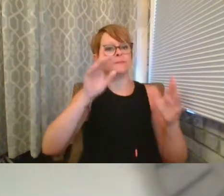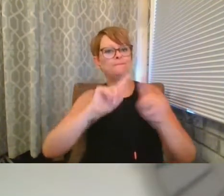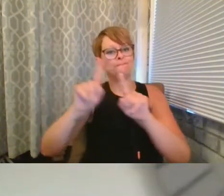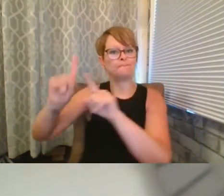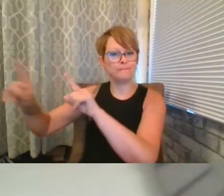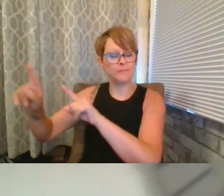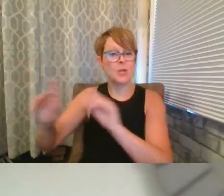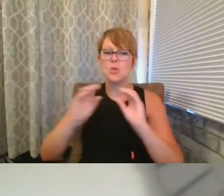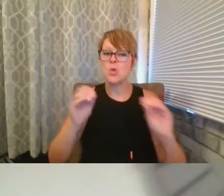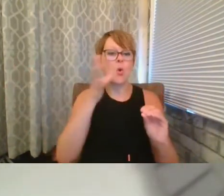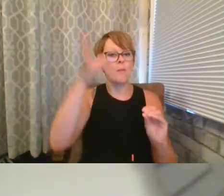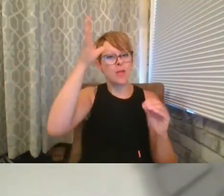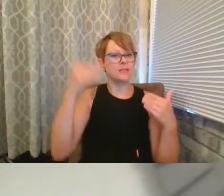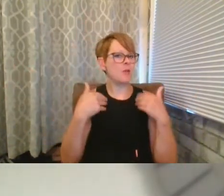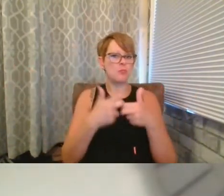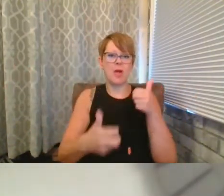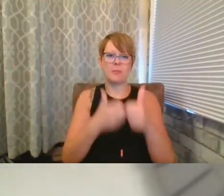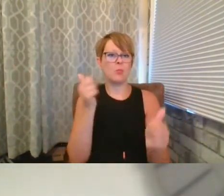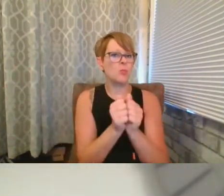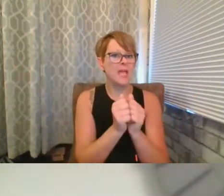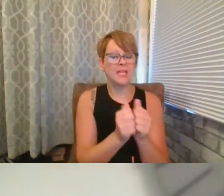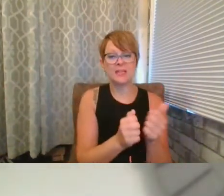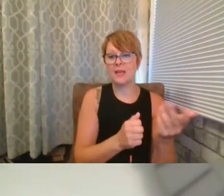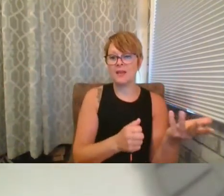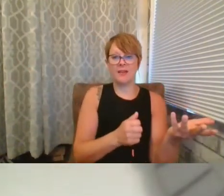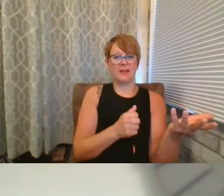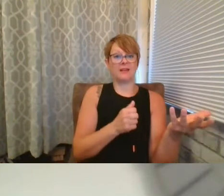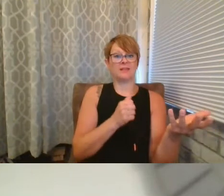any problem with the color of the skin or with the color of the